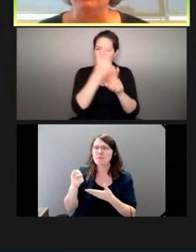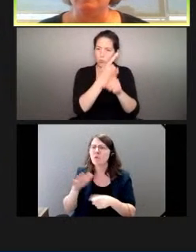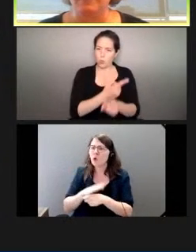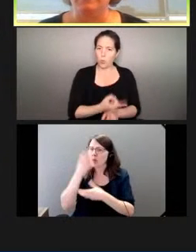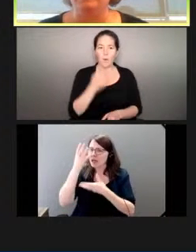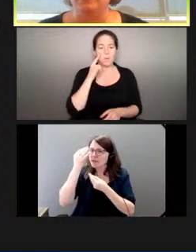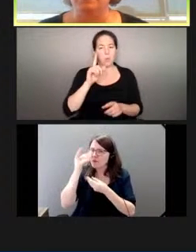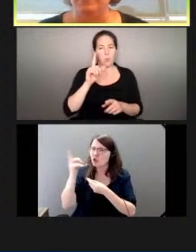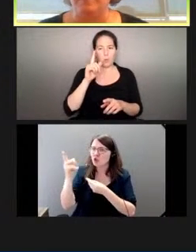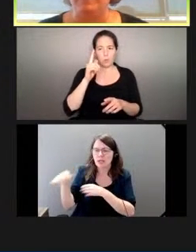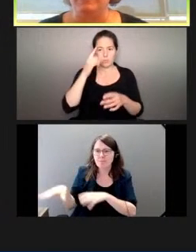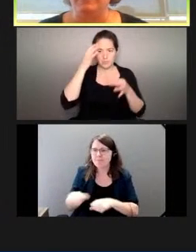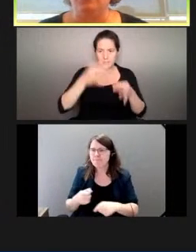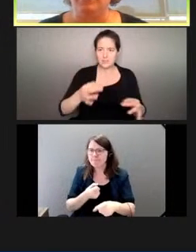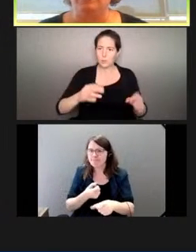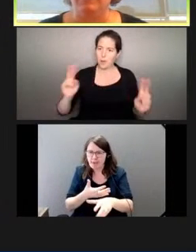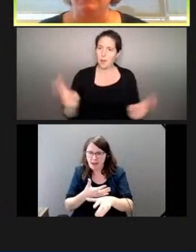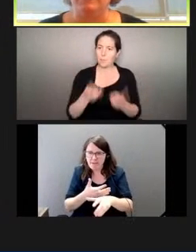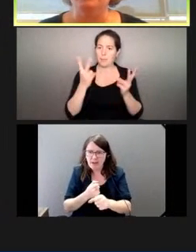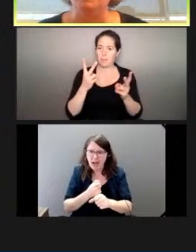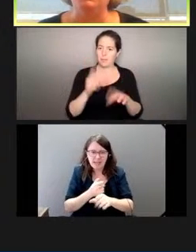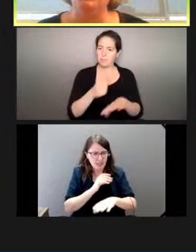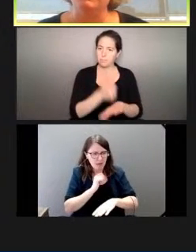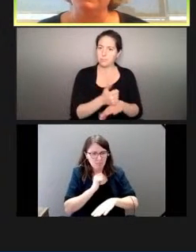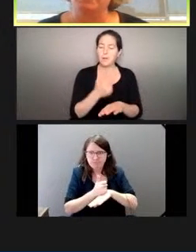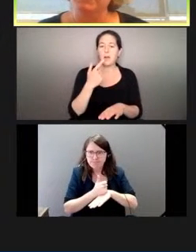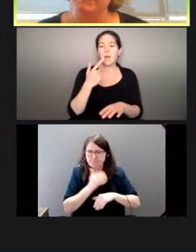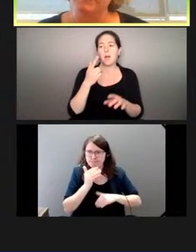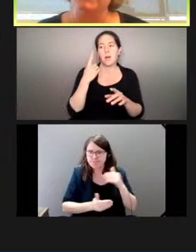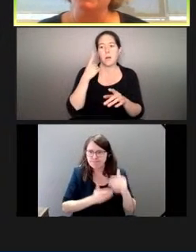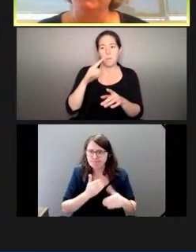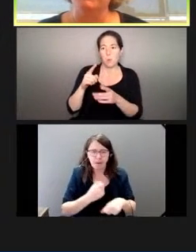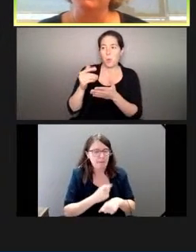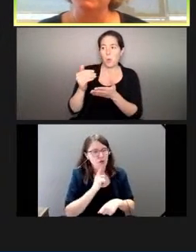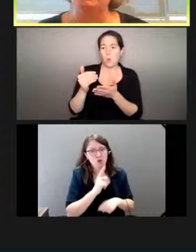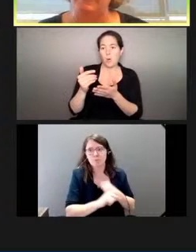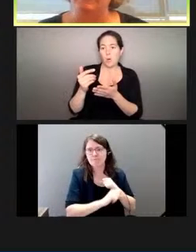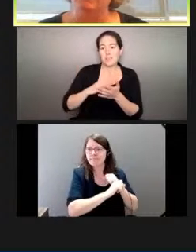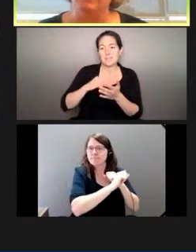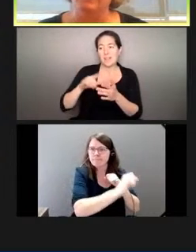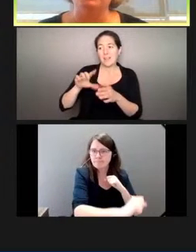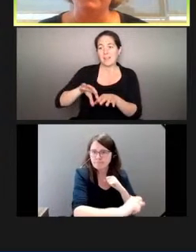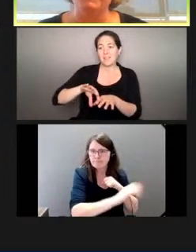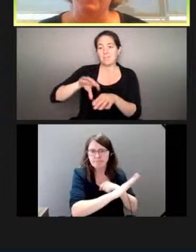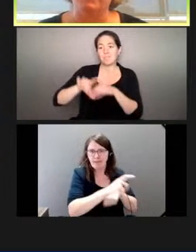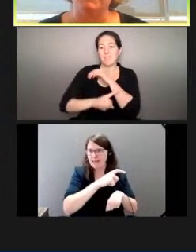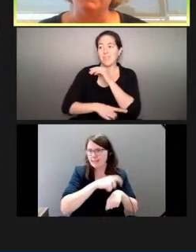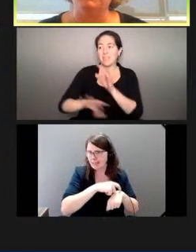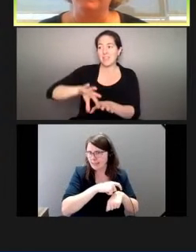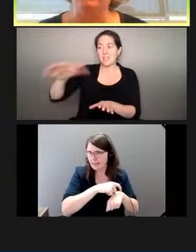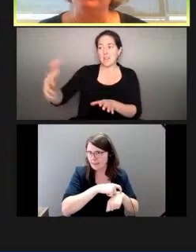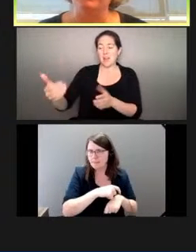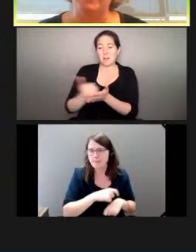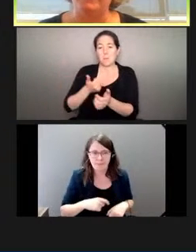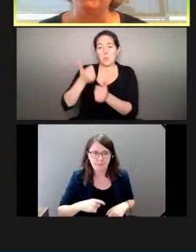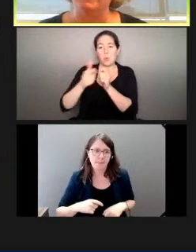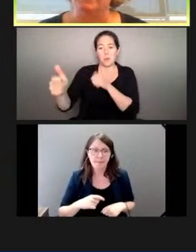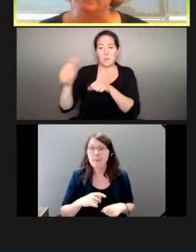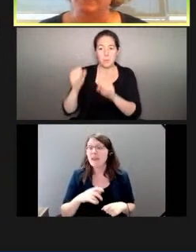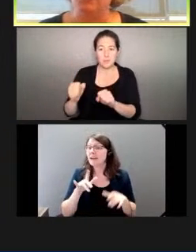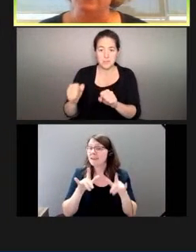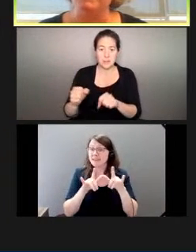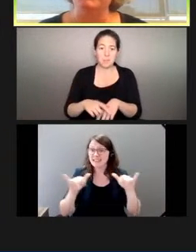preserving the remaining available capacity at Trail Road, while simultaneously bringing the city back in line with best practices for landfill